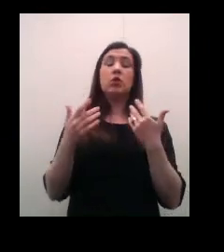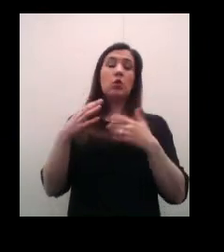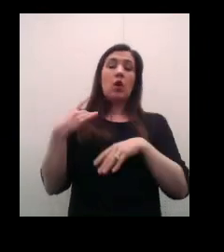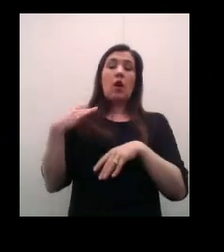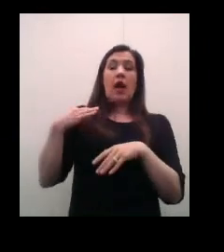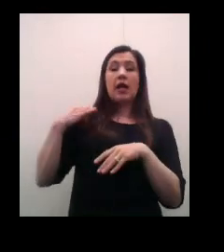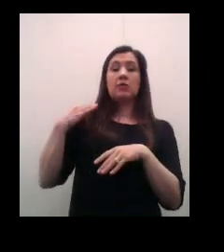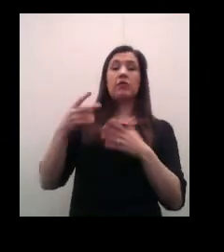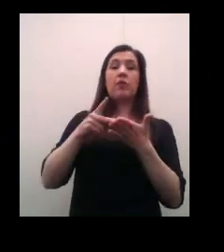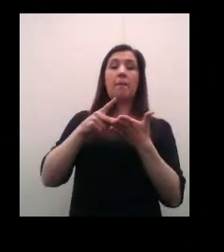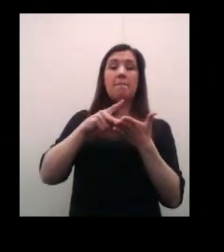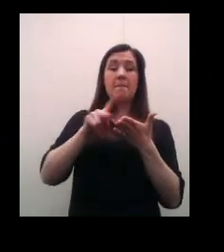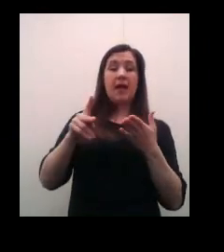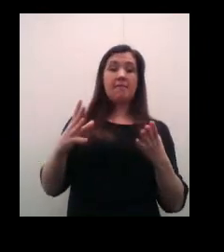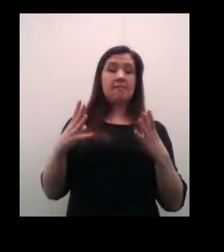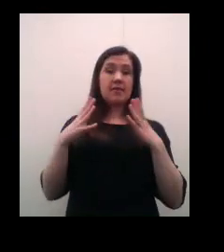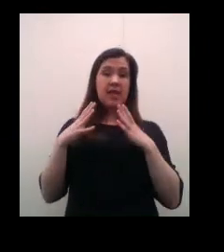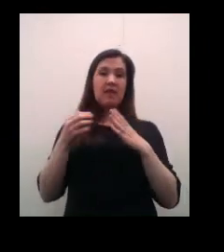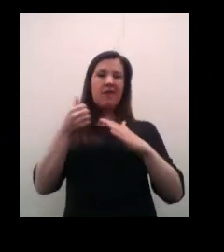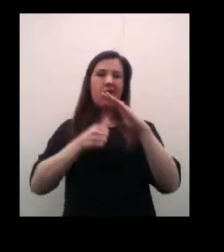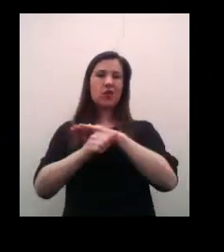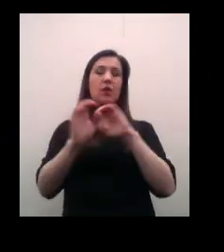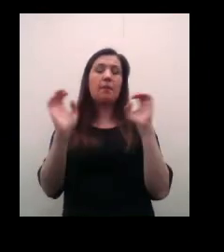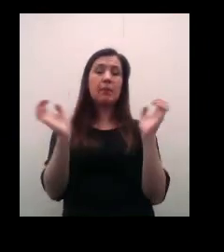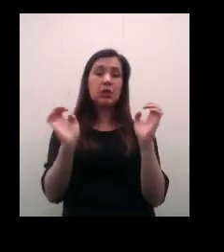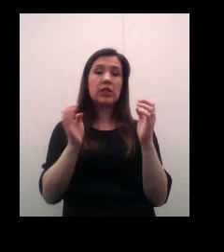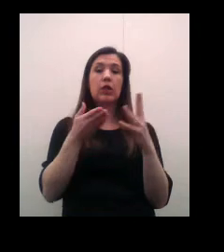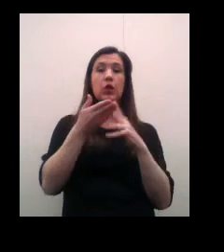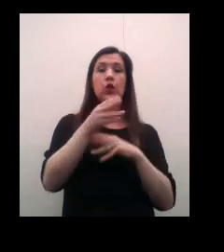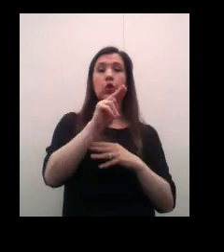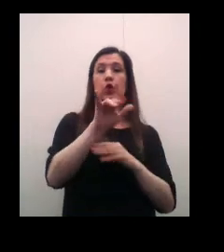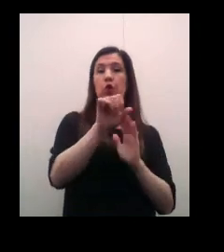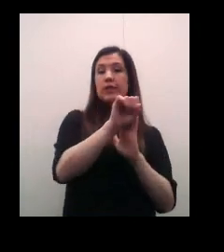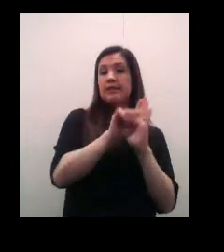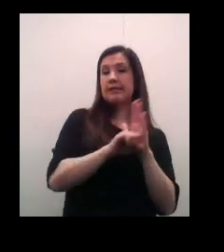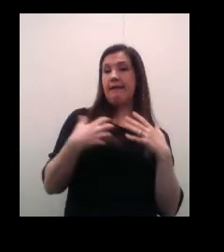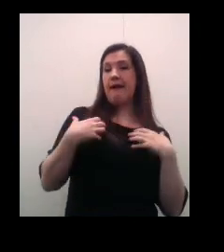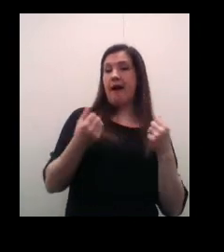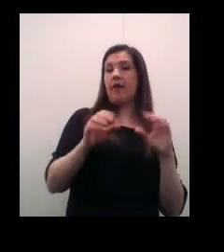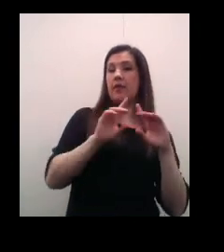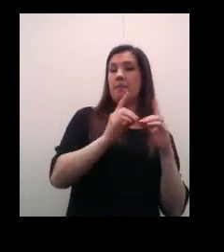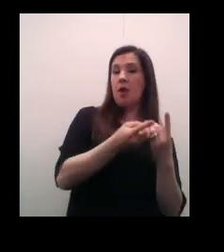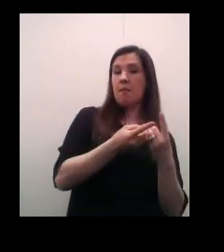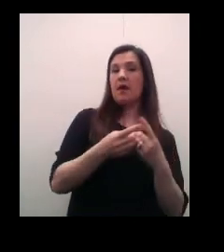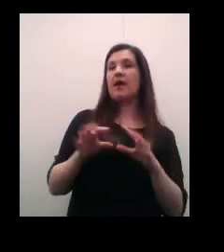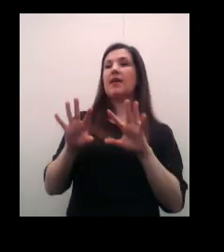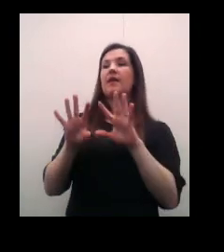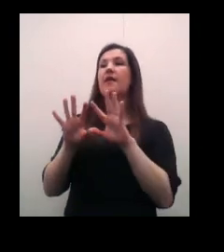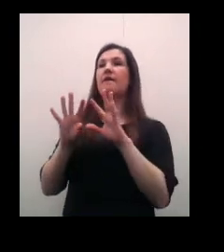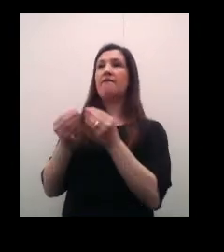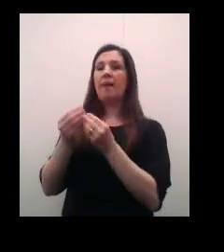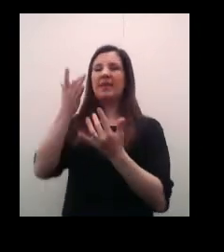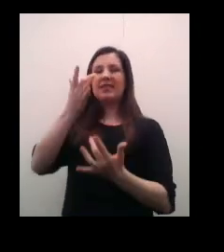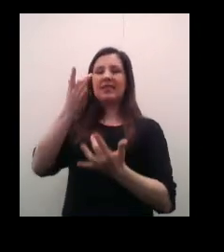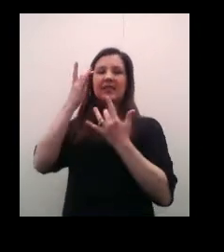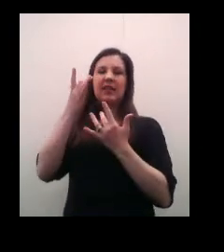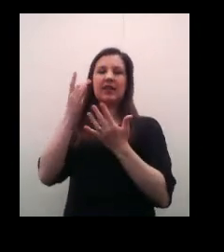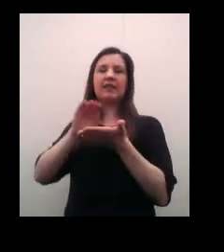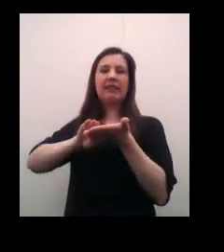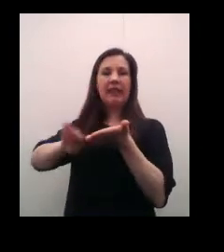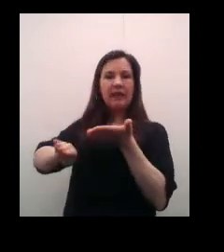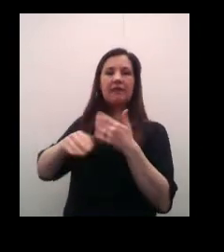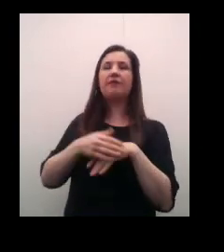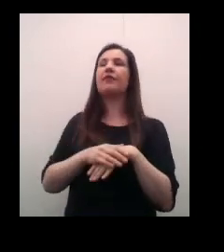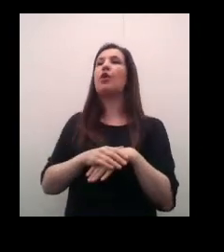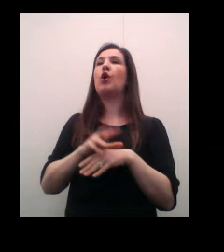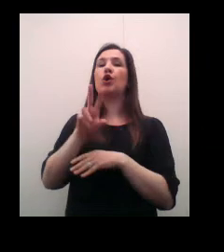leave under this COVID-19 emergency, either through the New York State Health Department Family Leave Sick Leave Act or through the